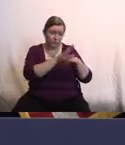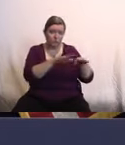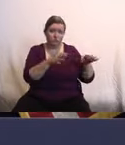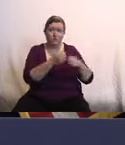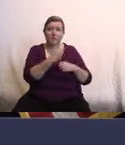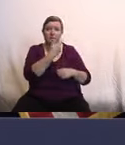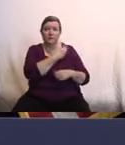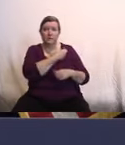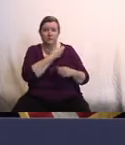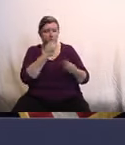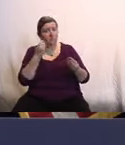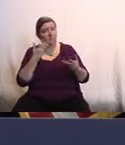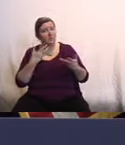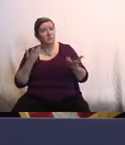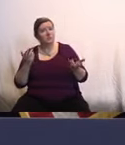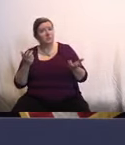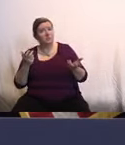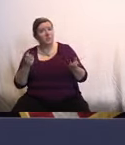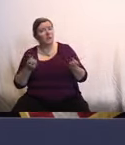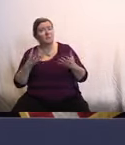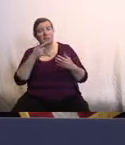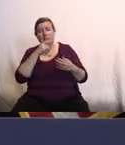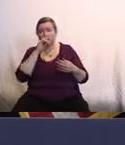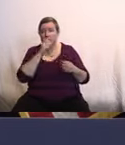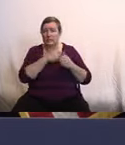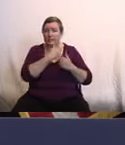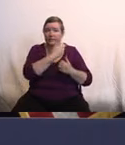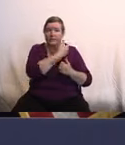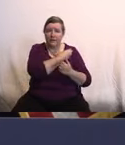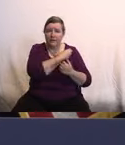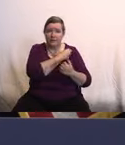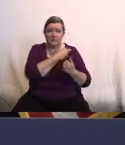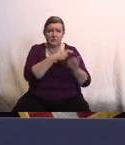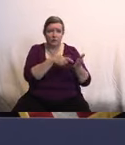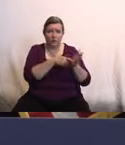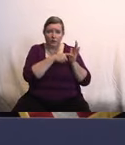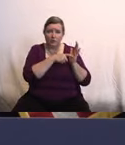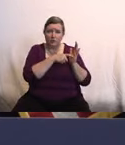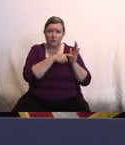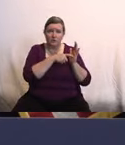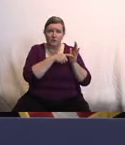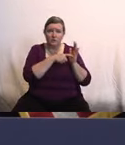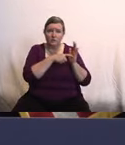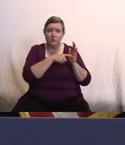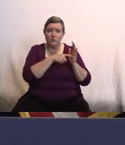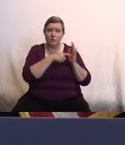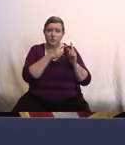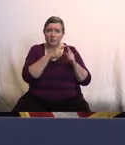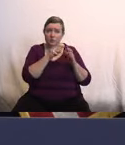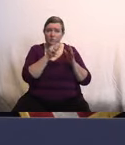level of kids vaccinated that it would require to lift the in-school mask mandate?